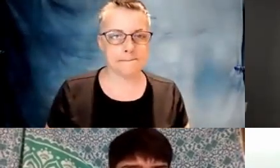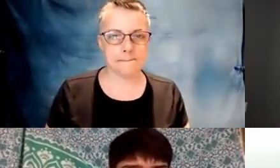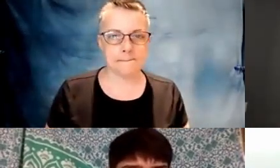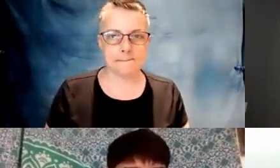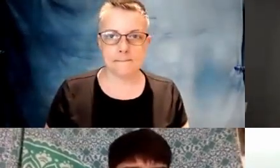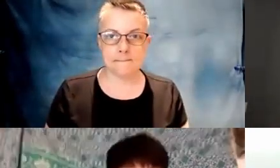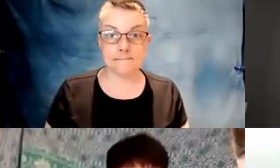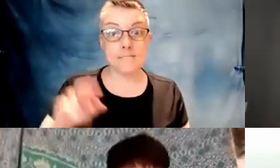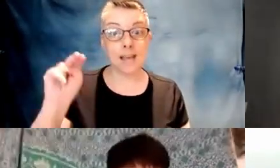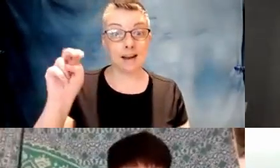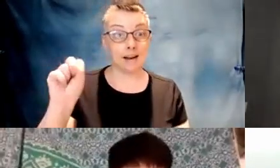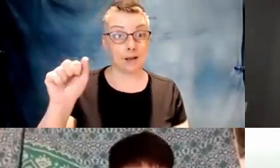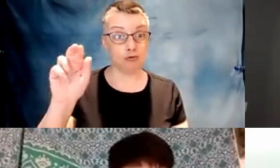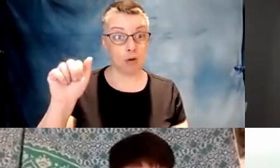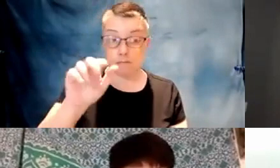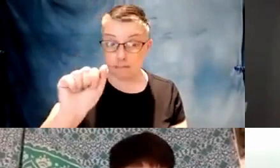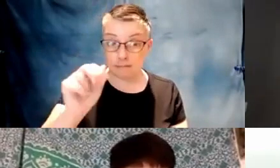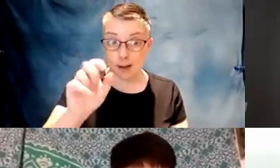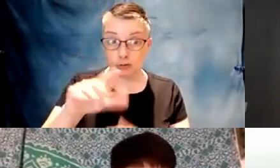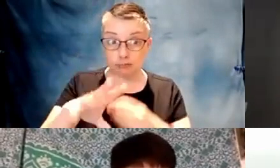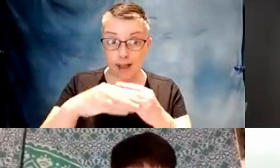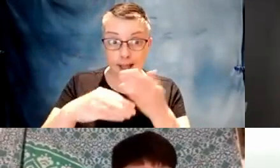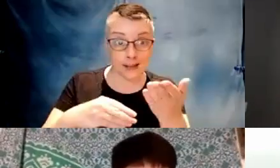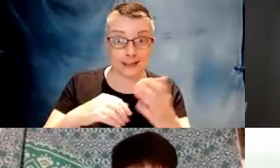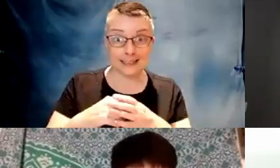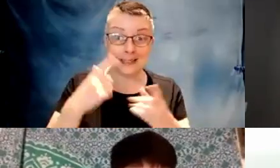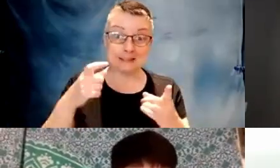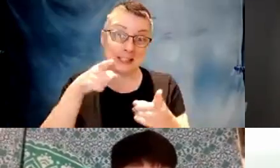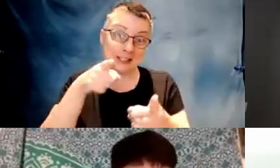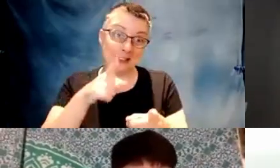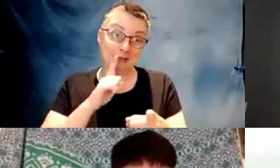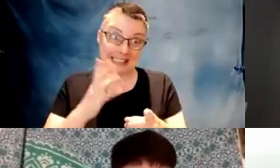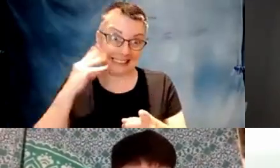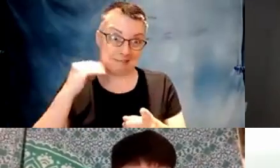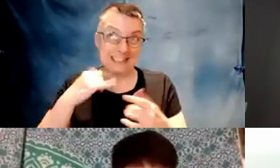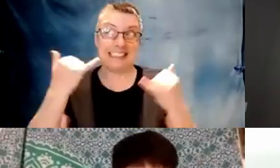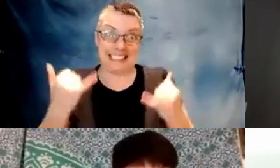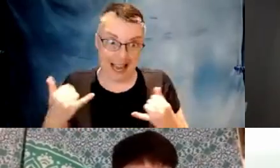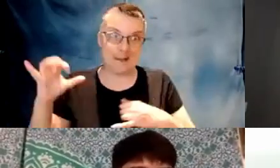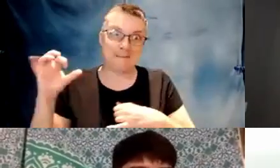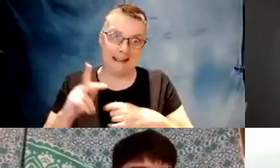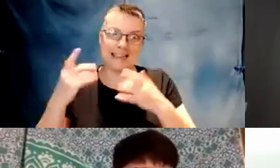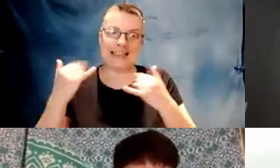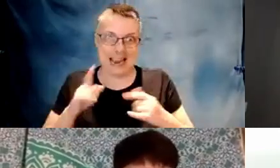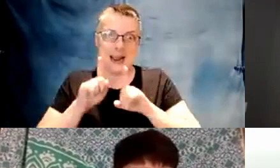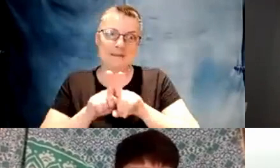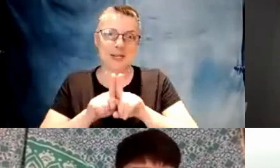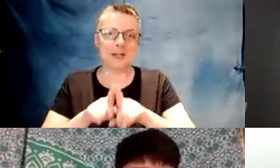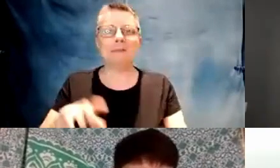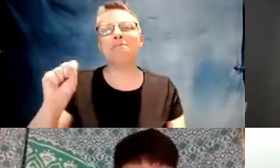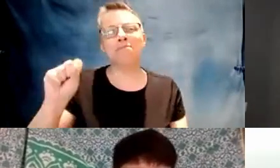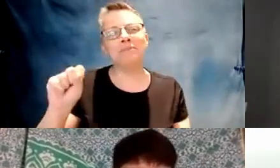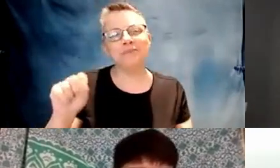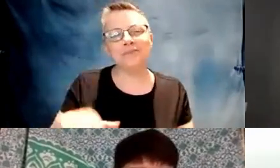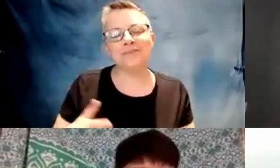Angel, do you have anything to add? Or because you're actually kind of an experience like that. Yeah, I do agree with Natalie. That would